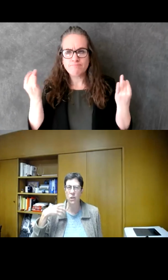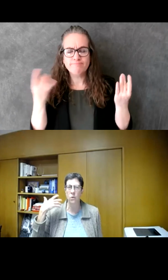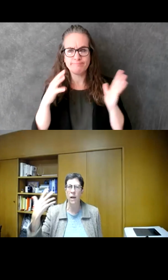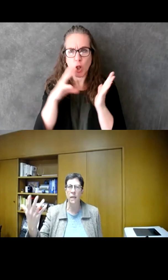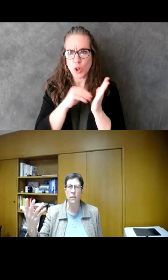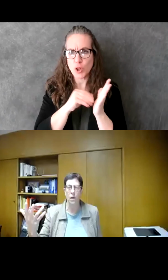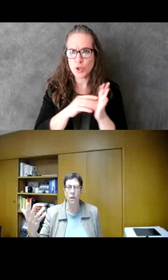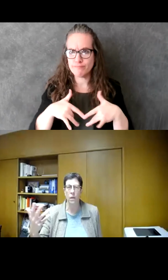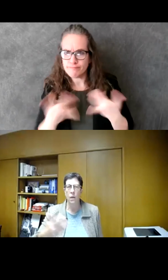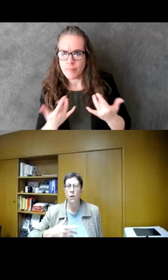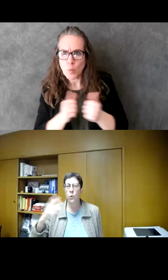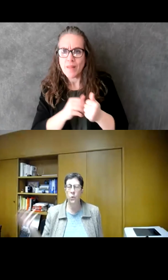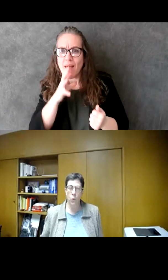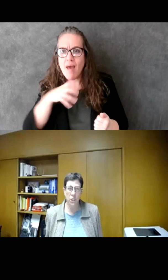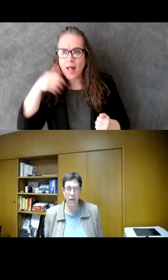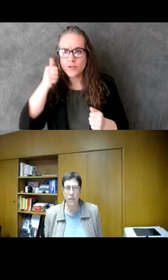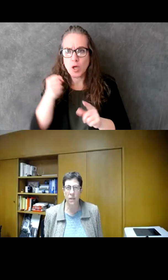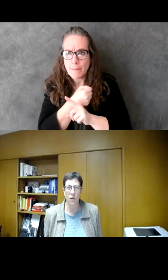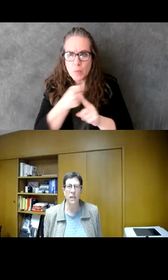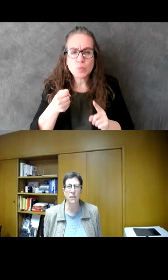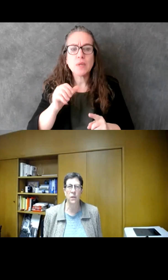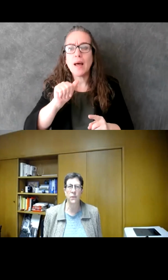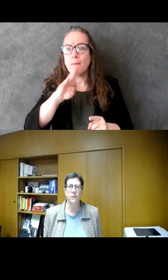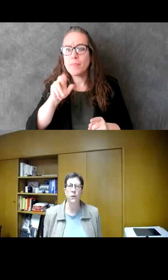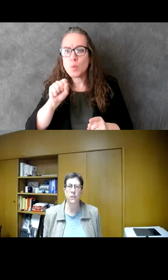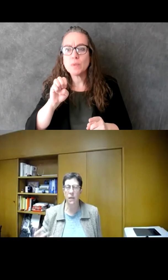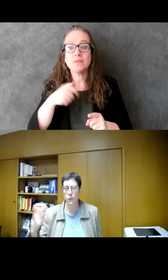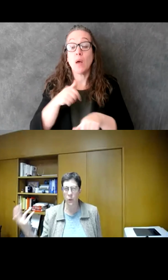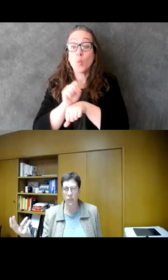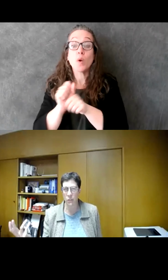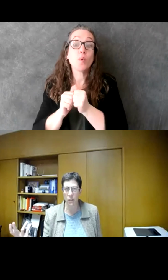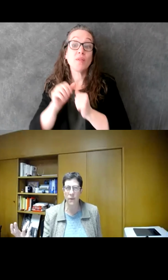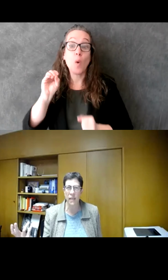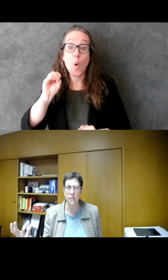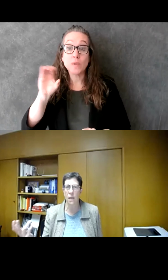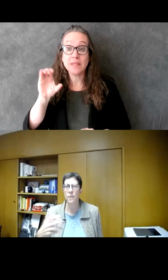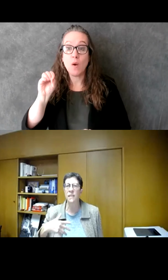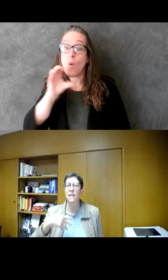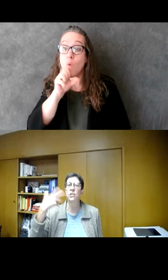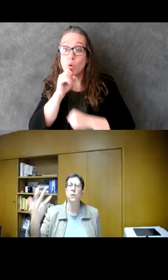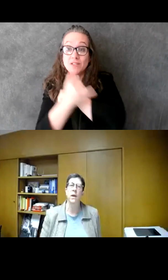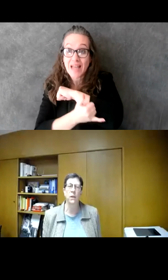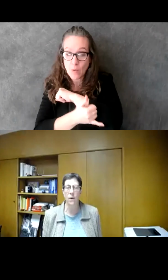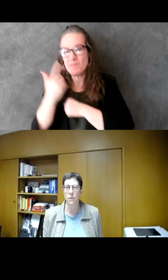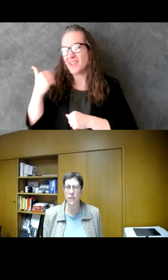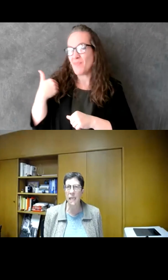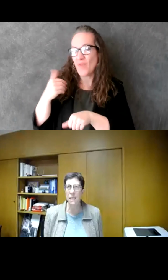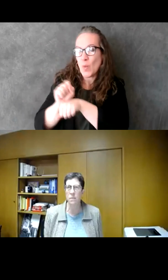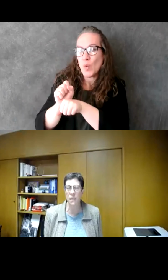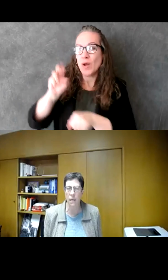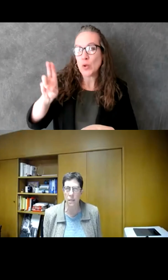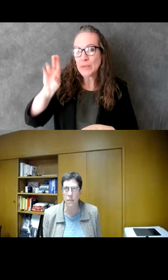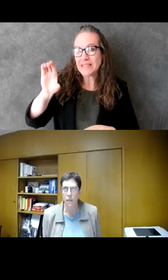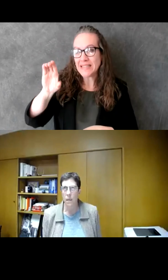And I started riding along with Orange County Adult Protective Service folks because I was working at UC Irvine at the time. And then I started riding around with